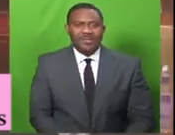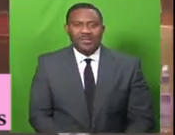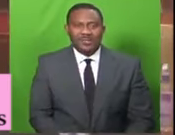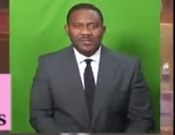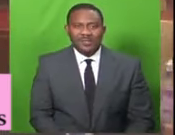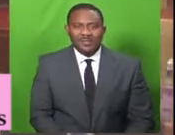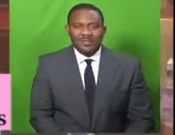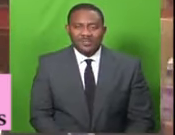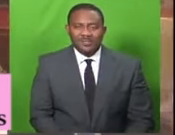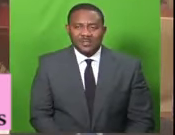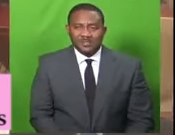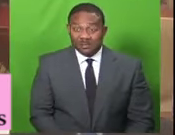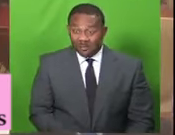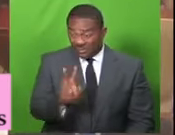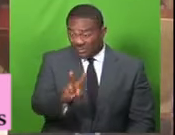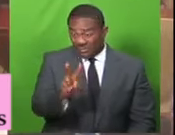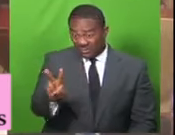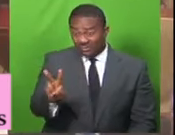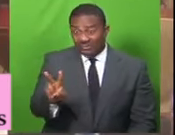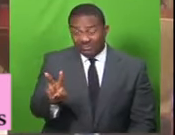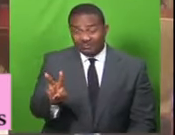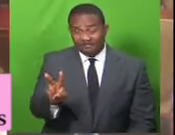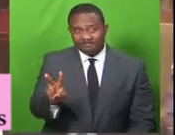depreciated by 20% in January alone.